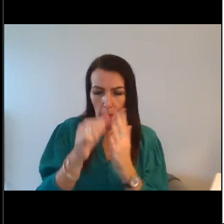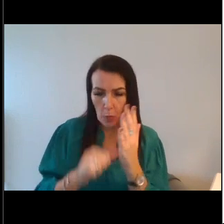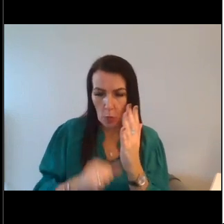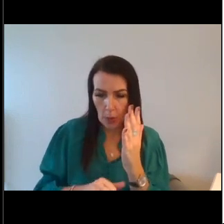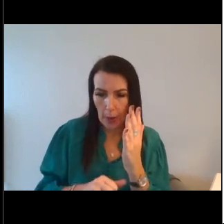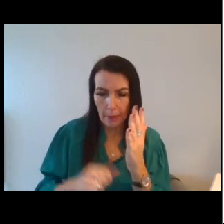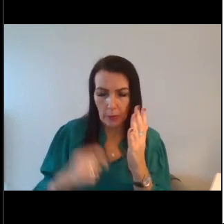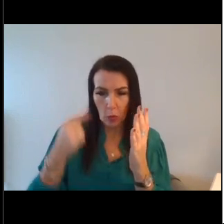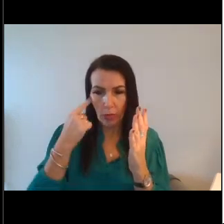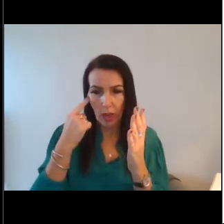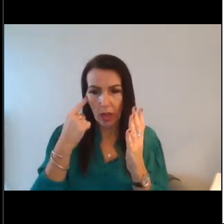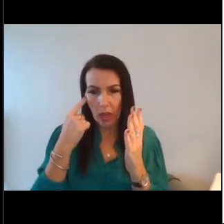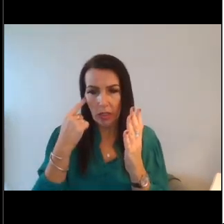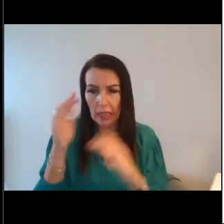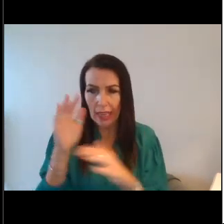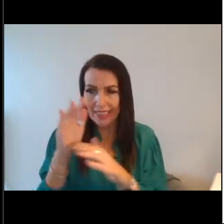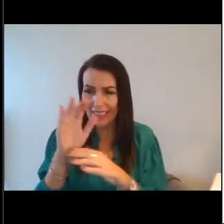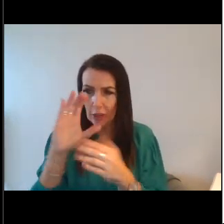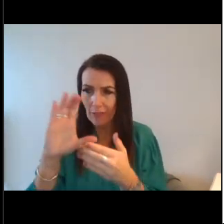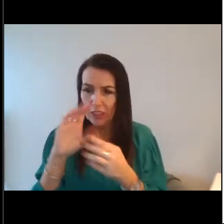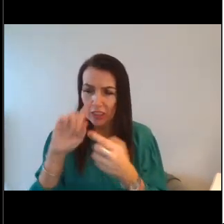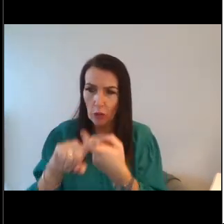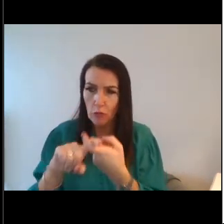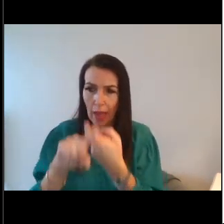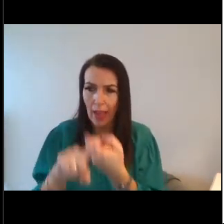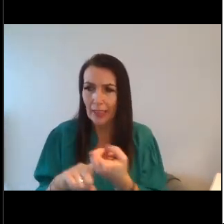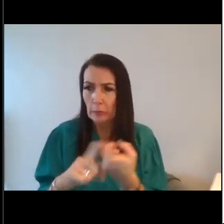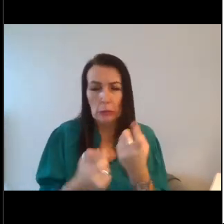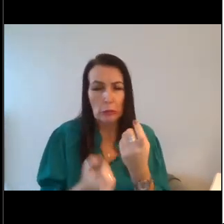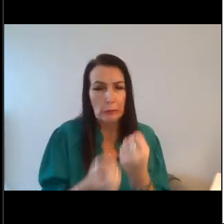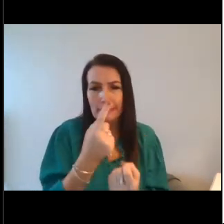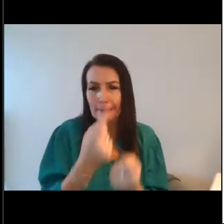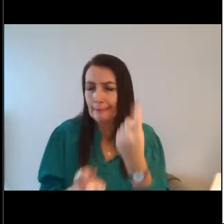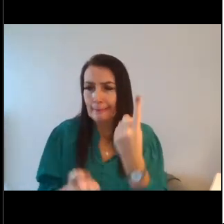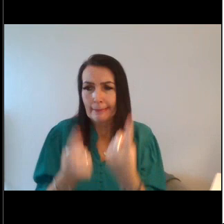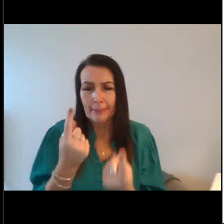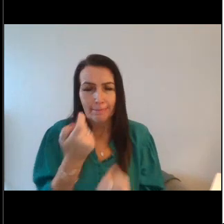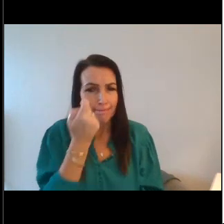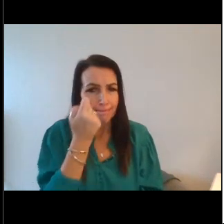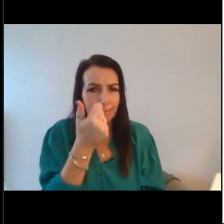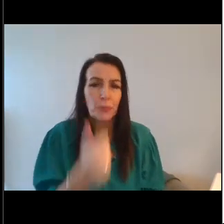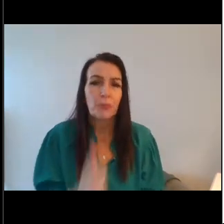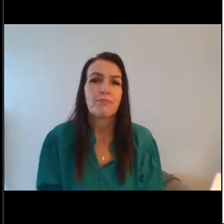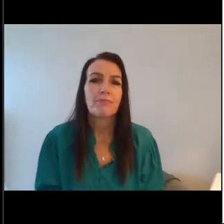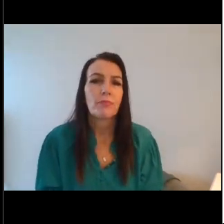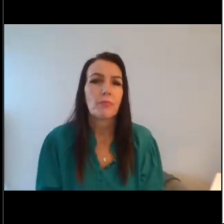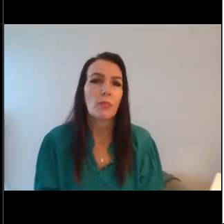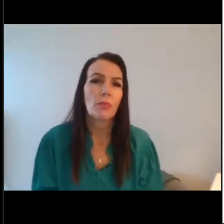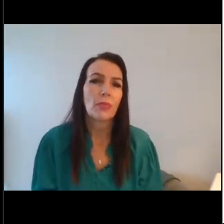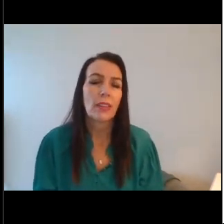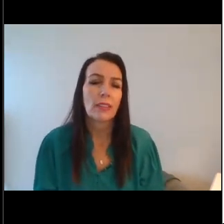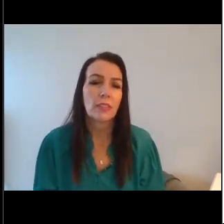on external funding because it is so fickle. So just moving on to my last slide,